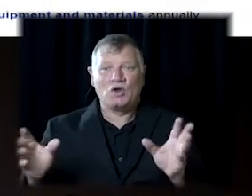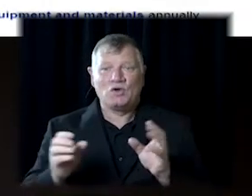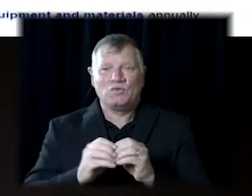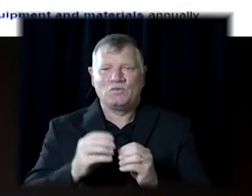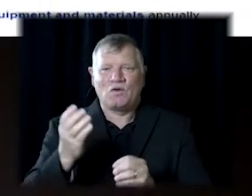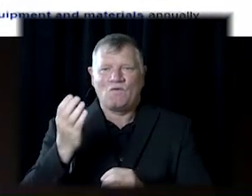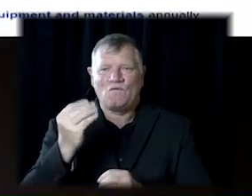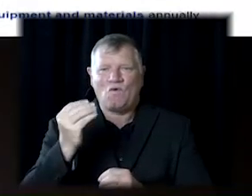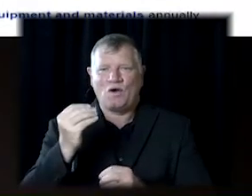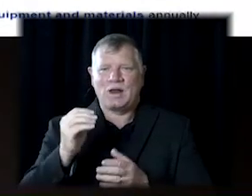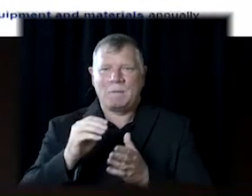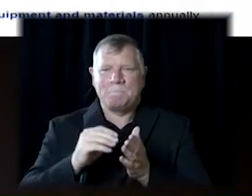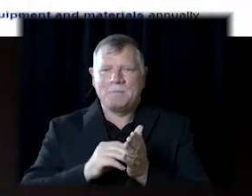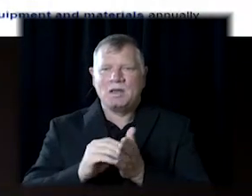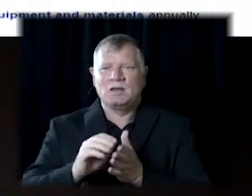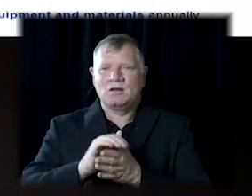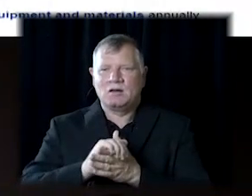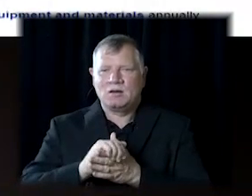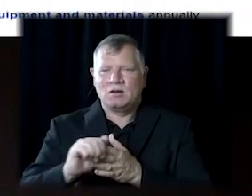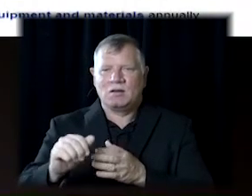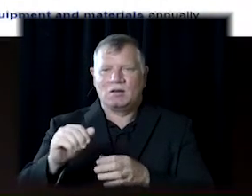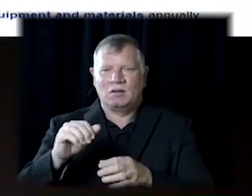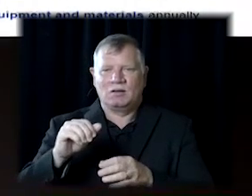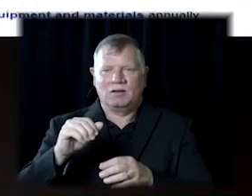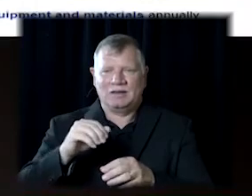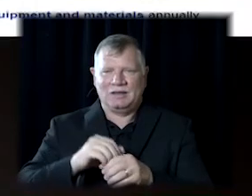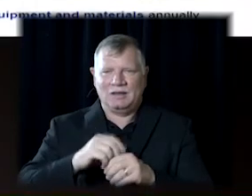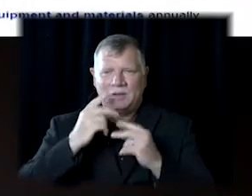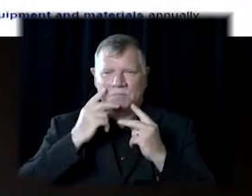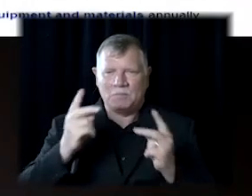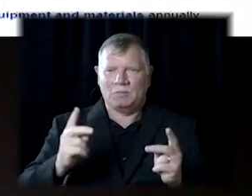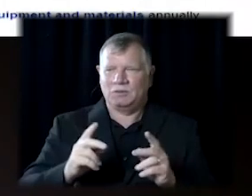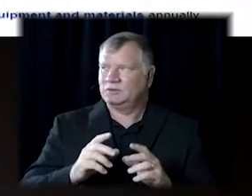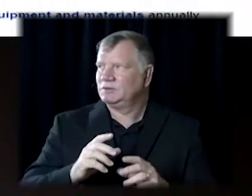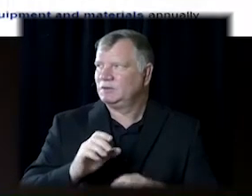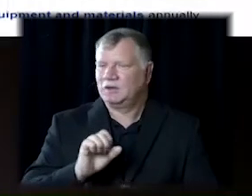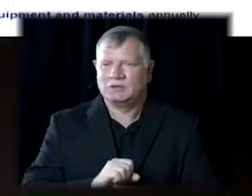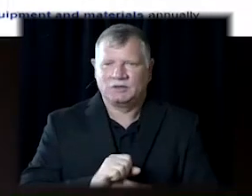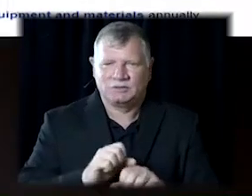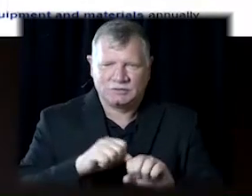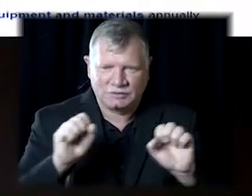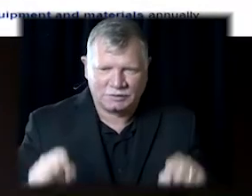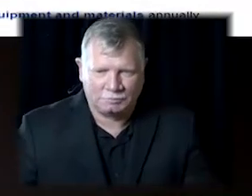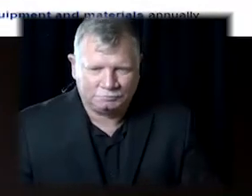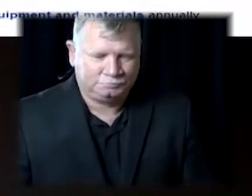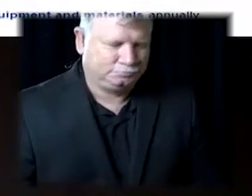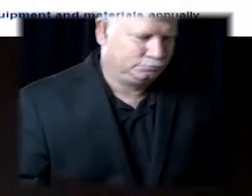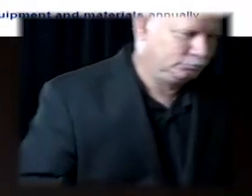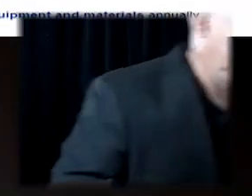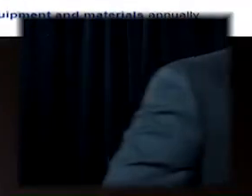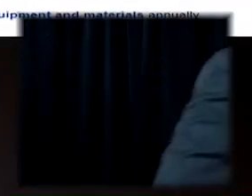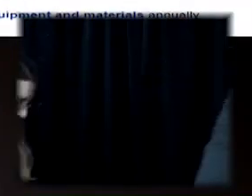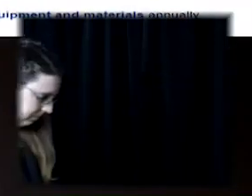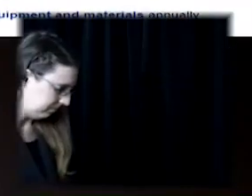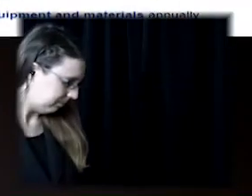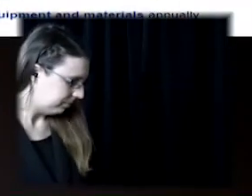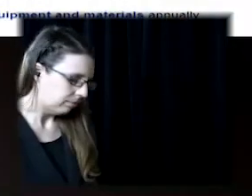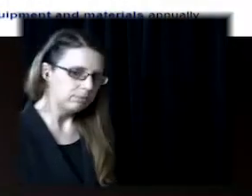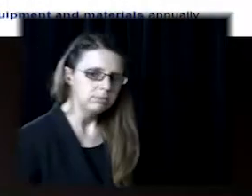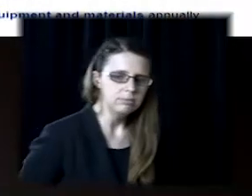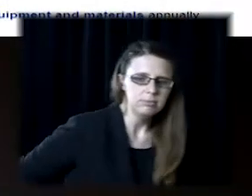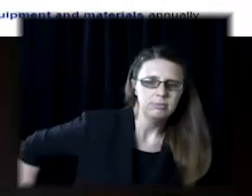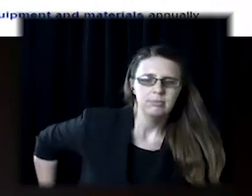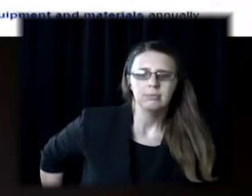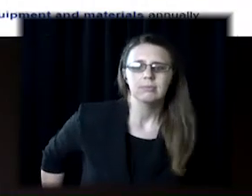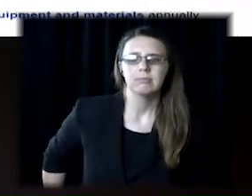of $14 million additional investment in the public education system. It also importantly eliminates the requirement